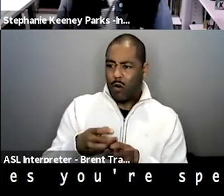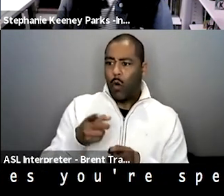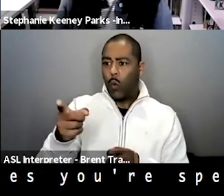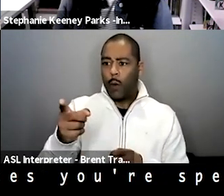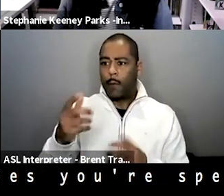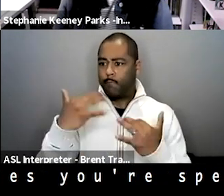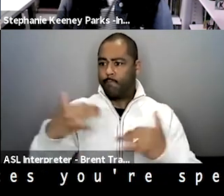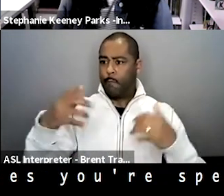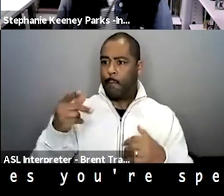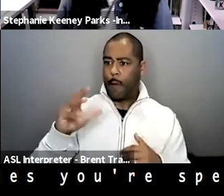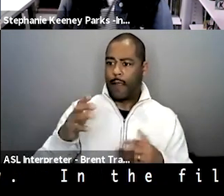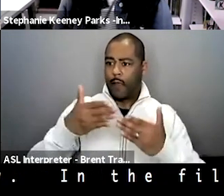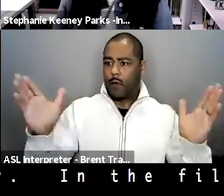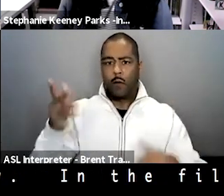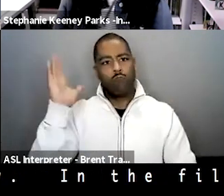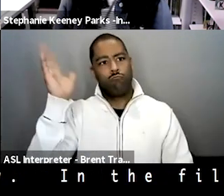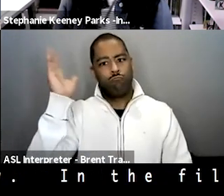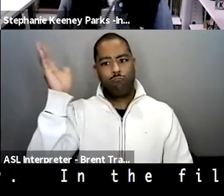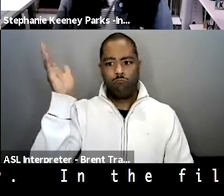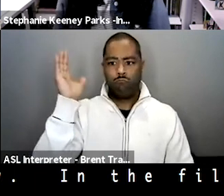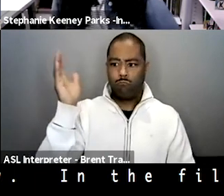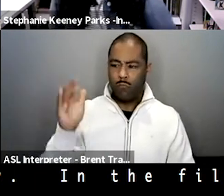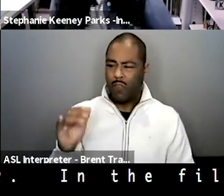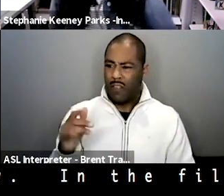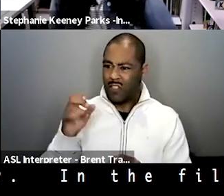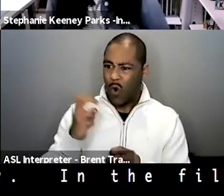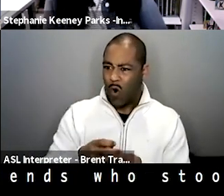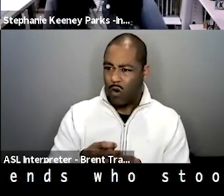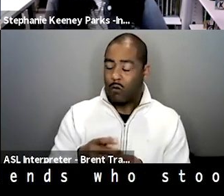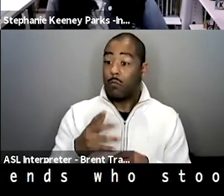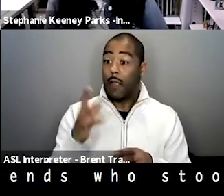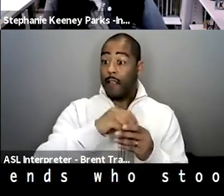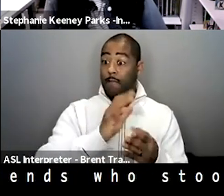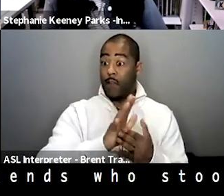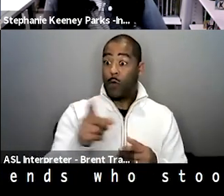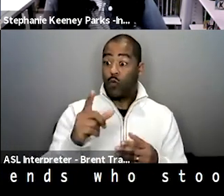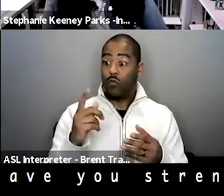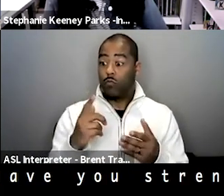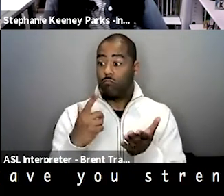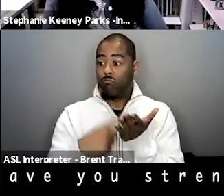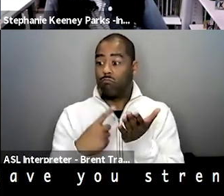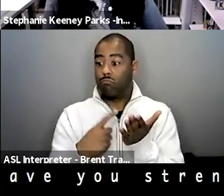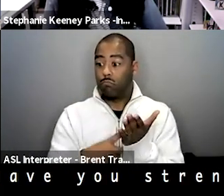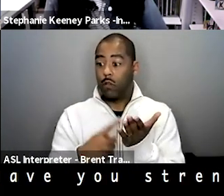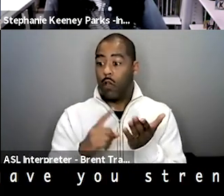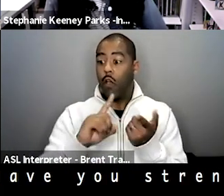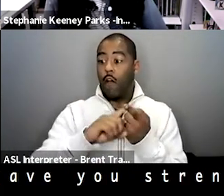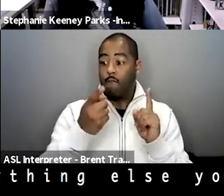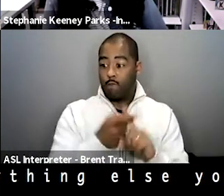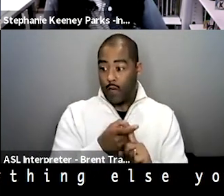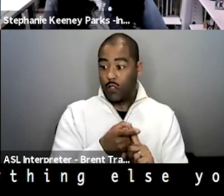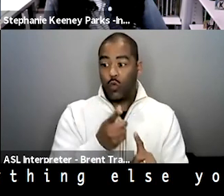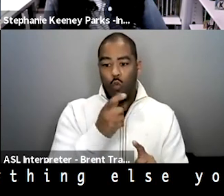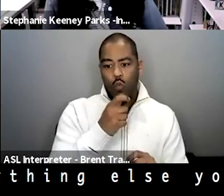the experiences you are speaking about now. In the film, you talk about the friends who stood up for you and who gave you strength. Is